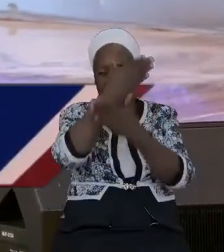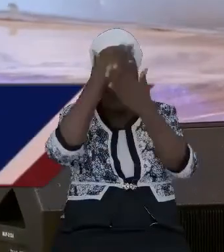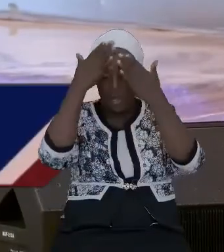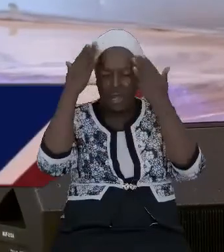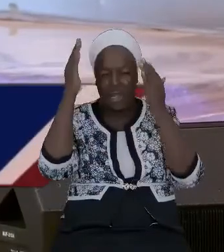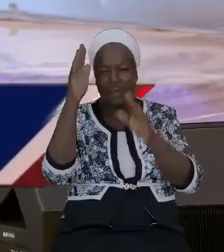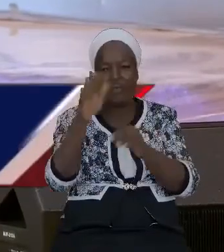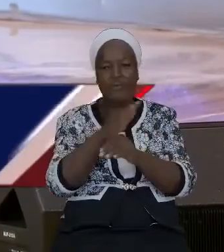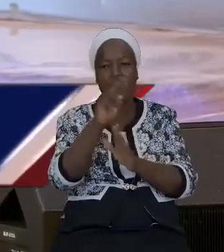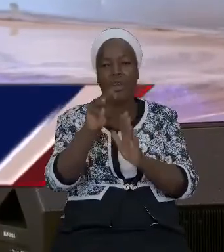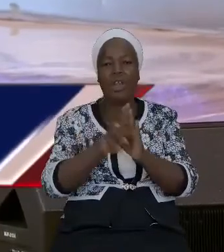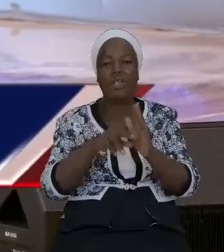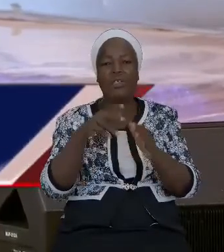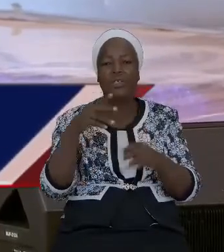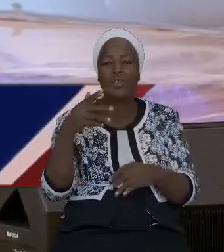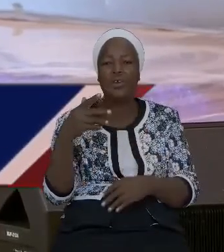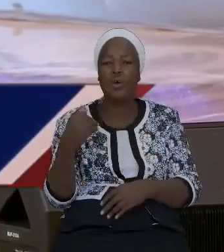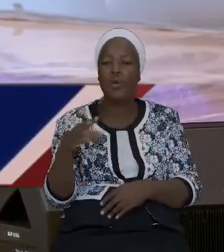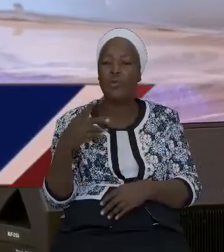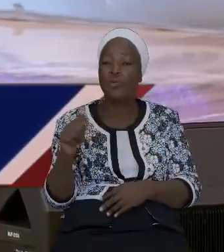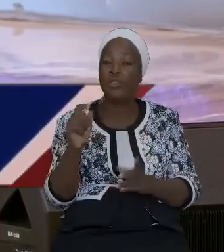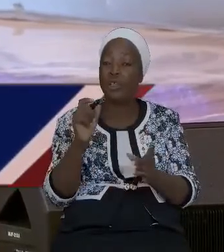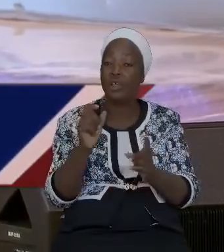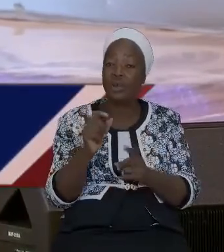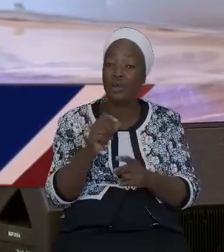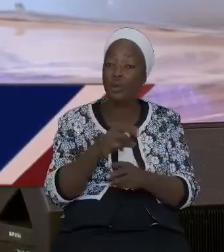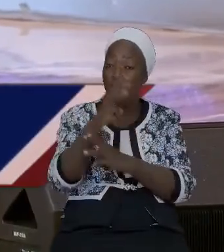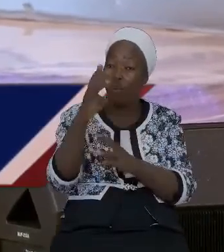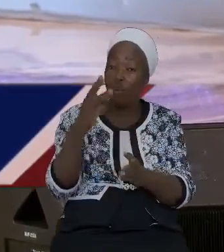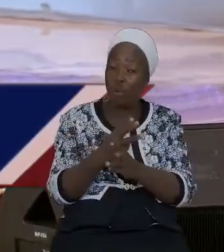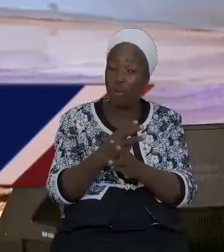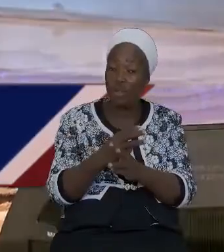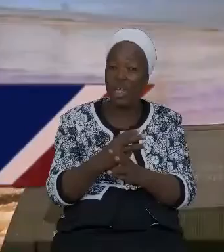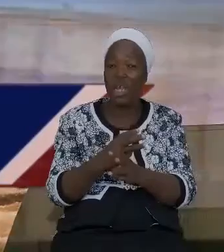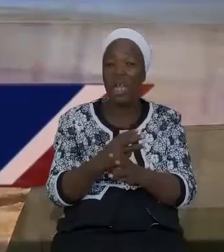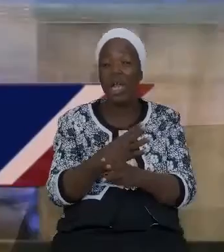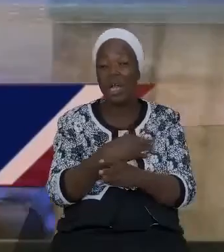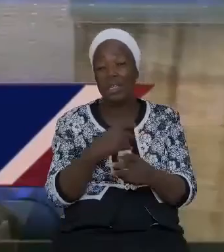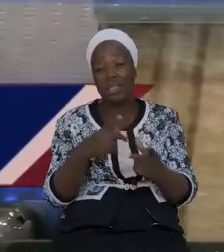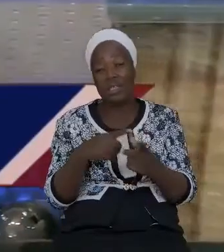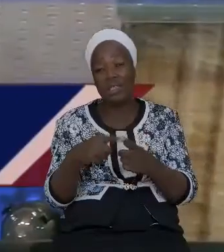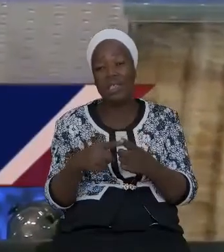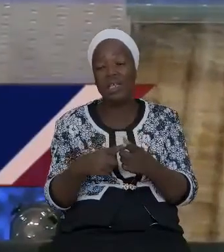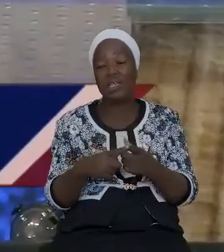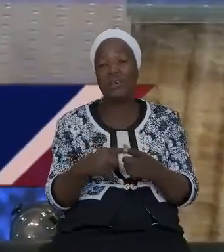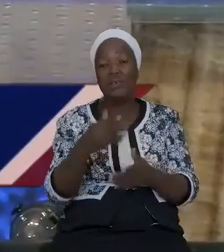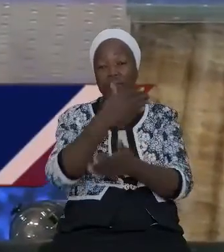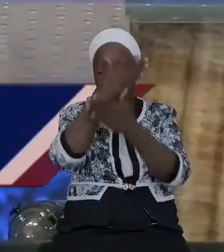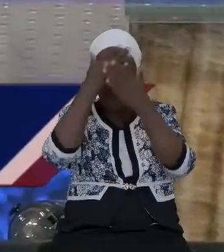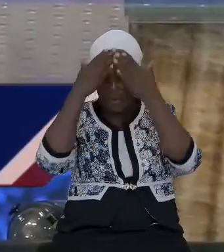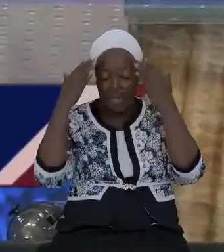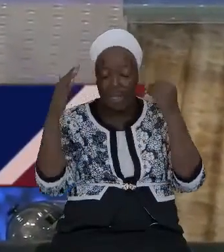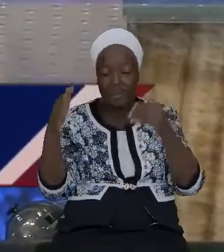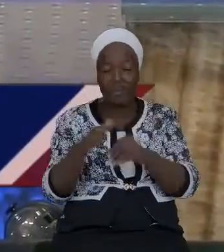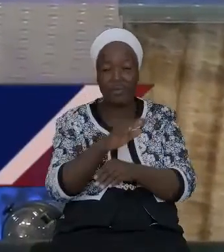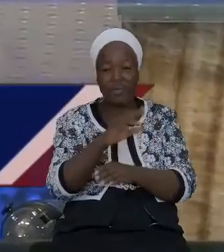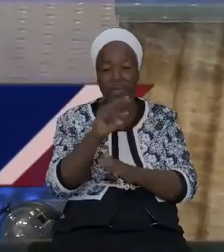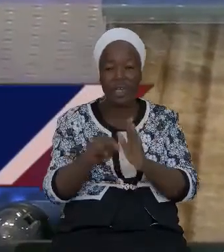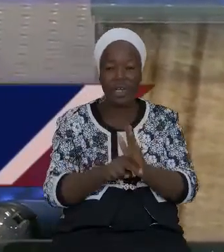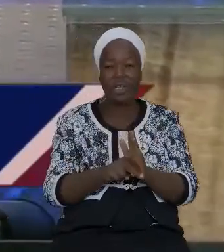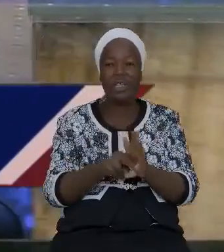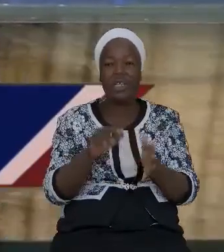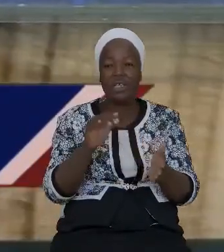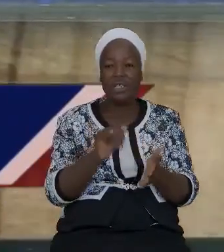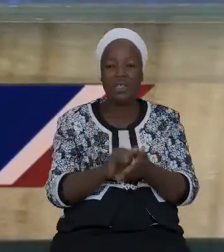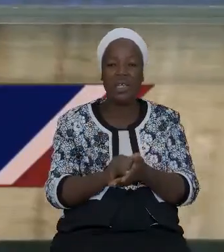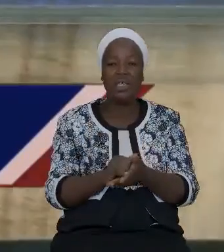Forgetfulness of the word. And forgetfulness, we recognize it through the word. Look at